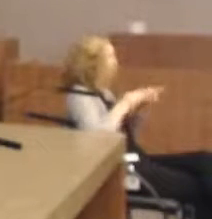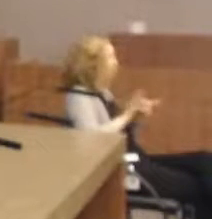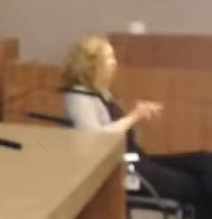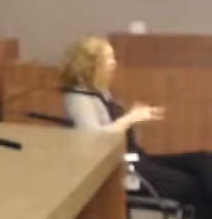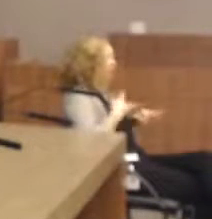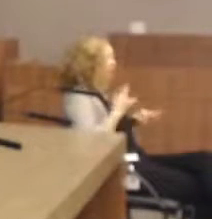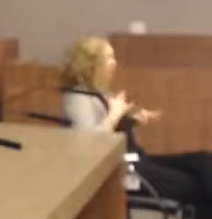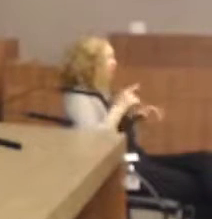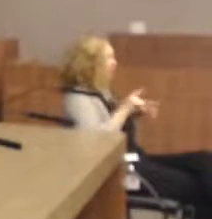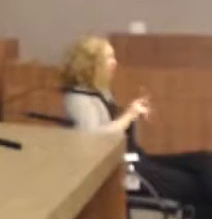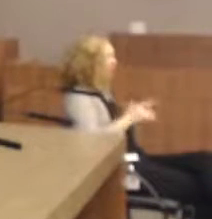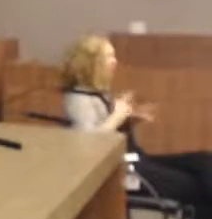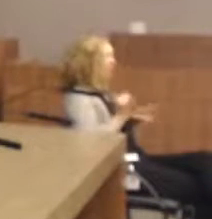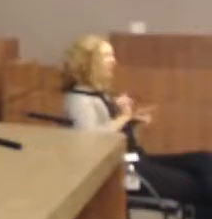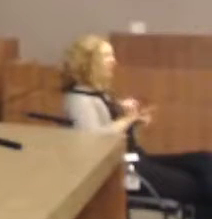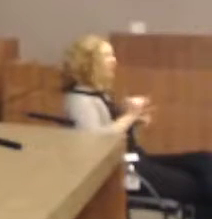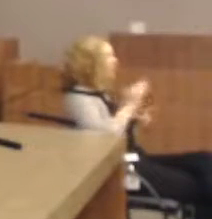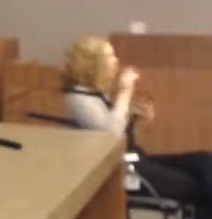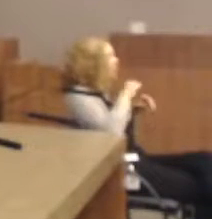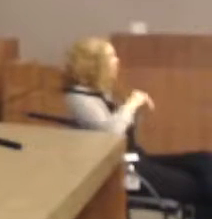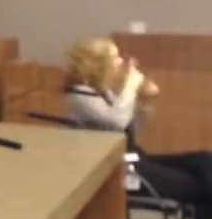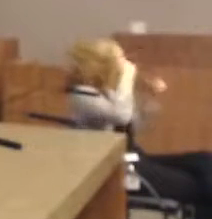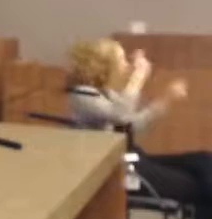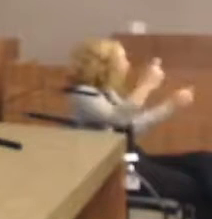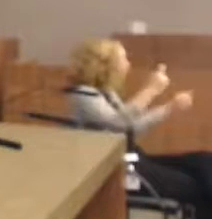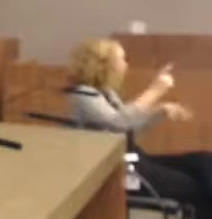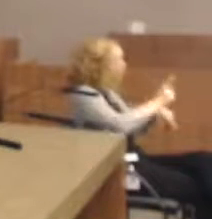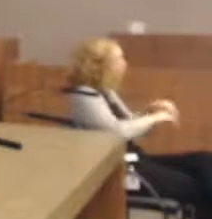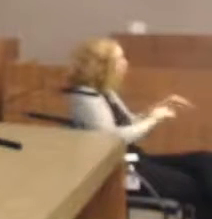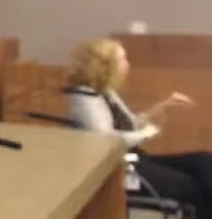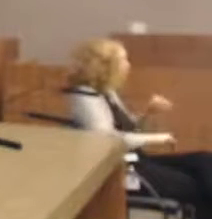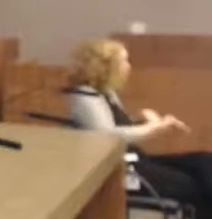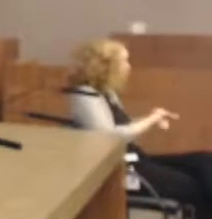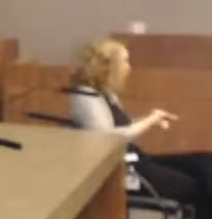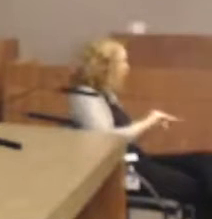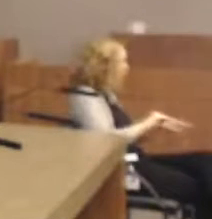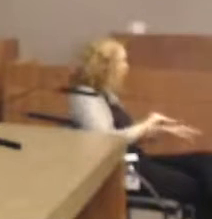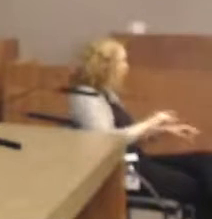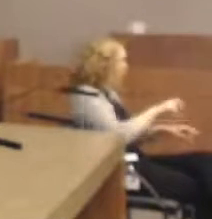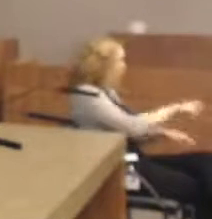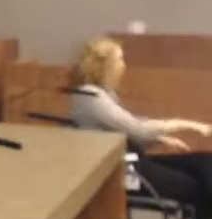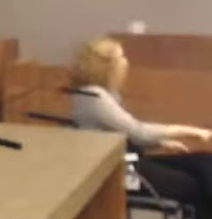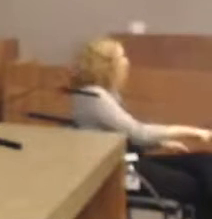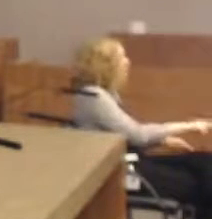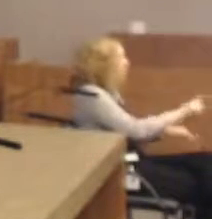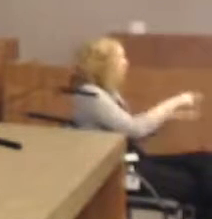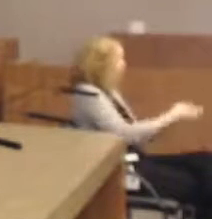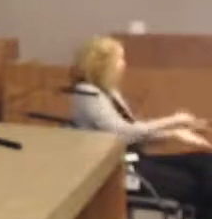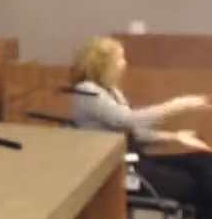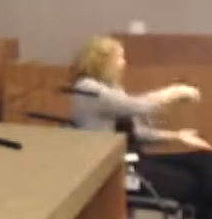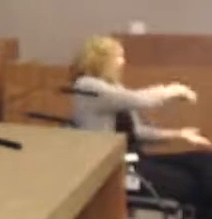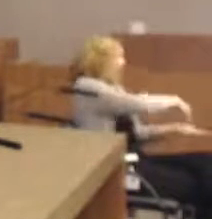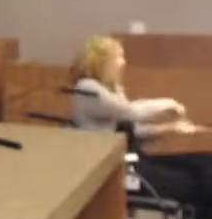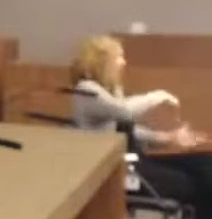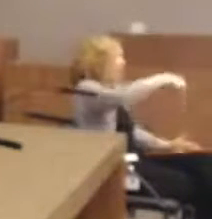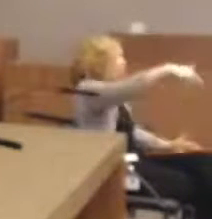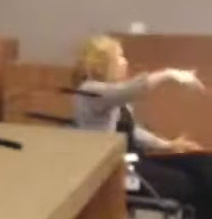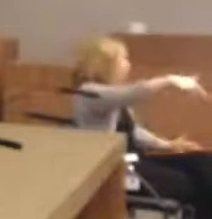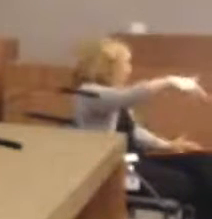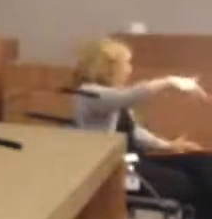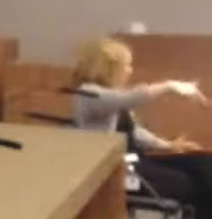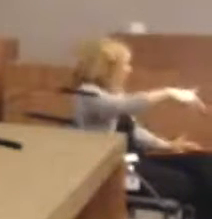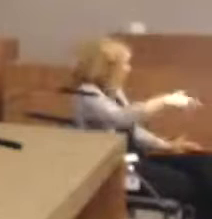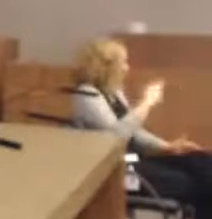sensation as feeling like she was in one of those dreams where she couldn't move. She just couldn't get herself to even stand up and walk out of the room because she was